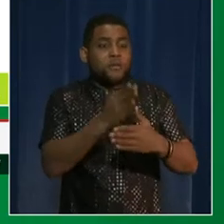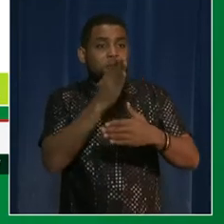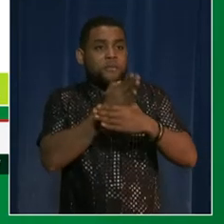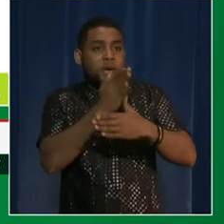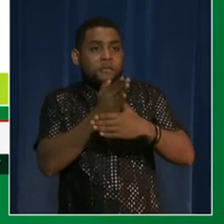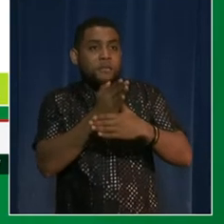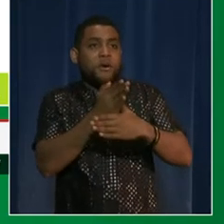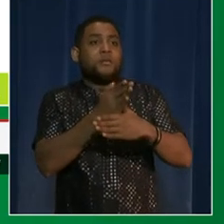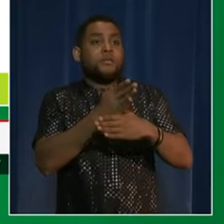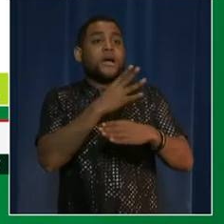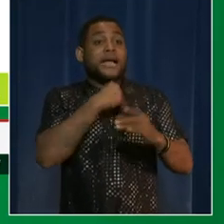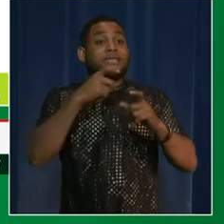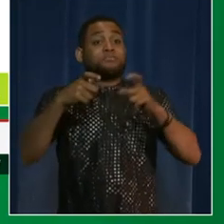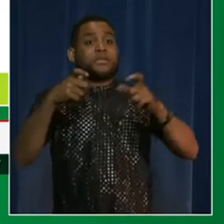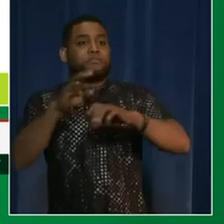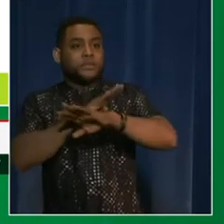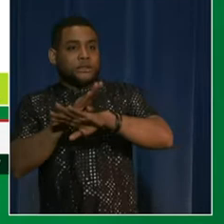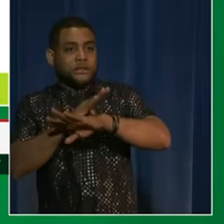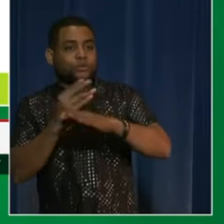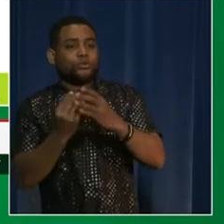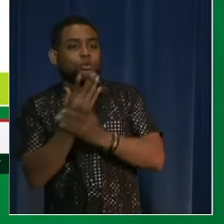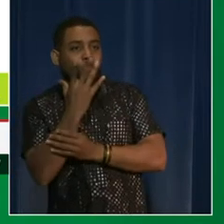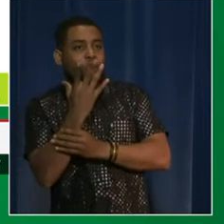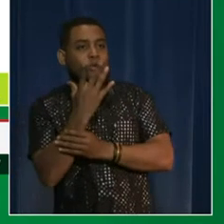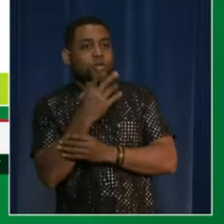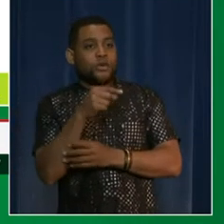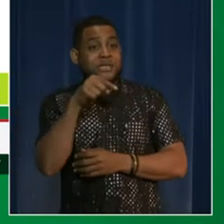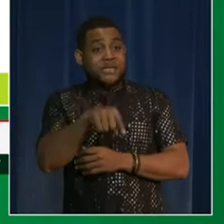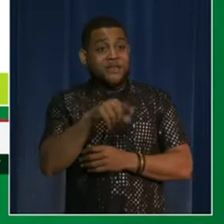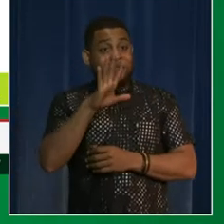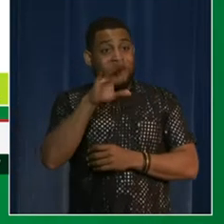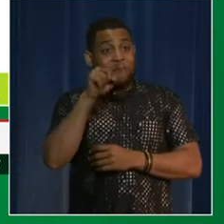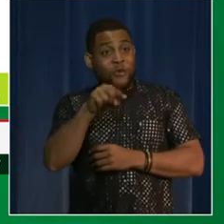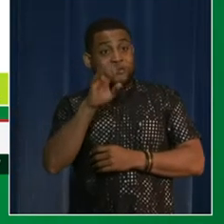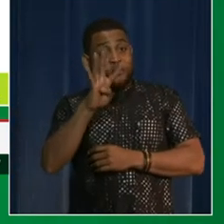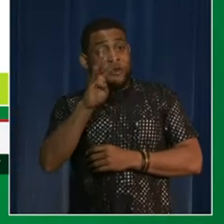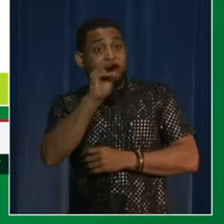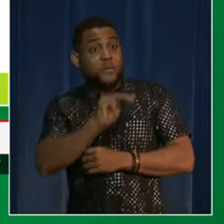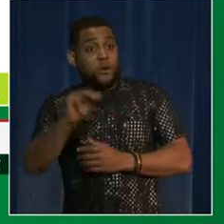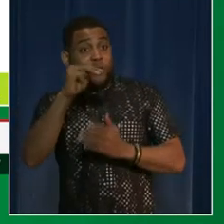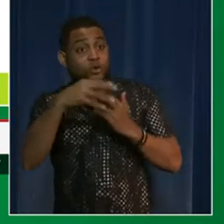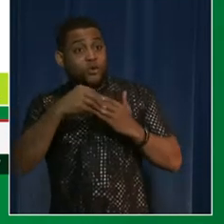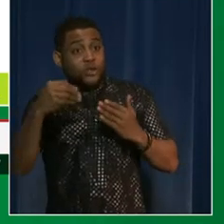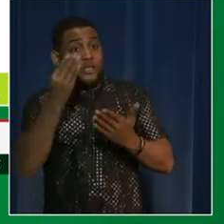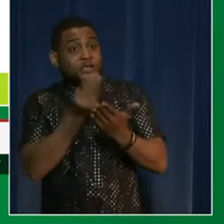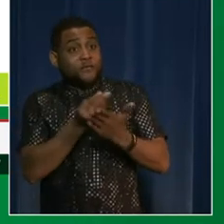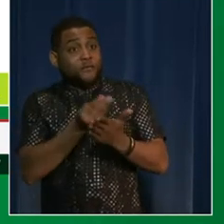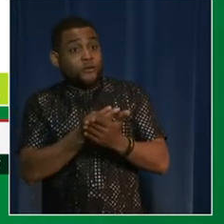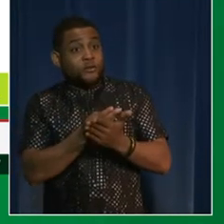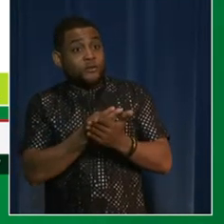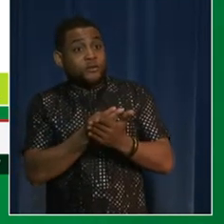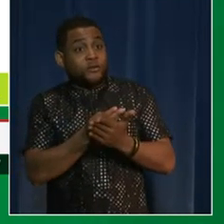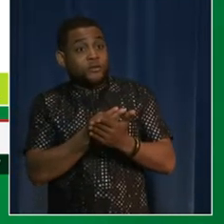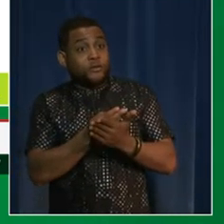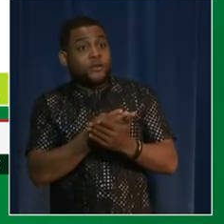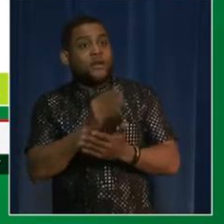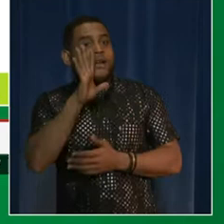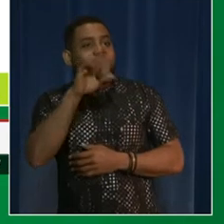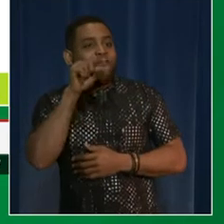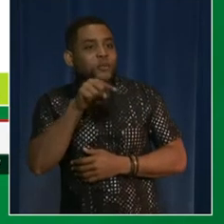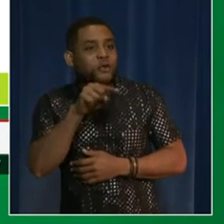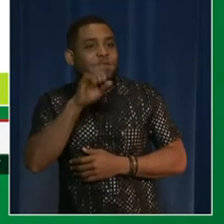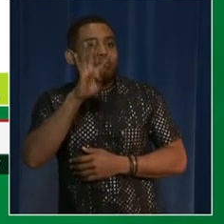Fund. This is a $5.4 million fund. I'm going to say that one more time. It's a $5.4